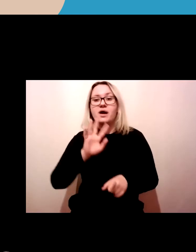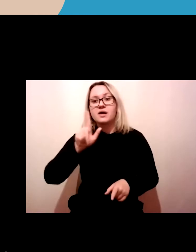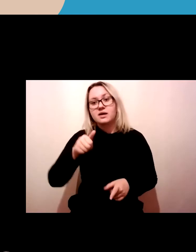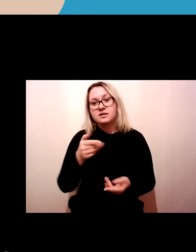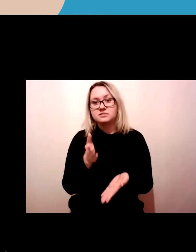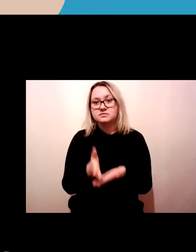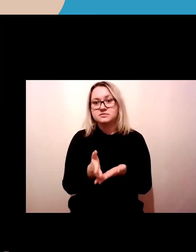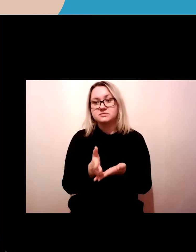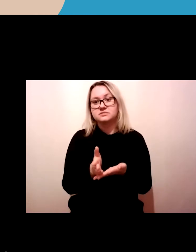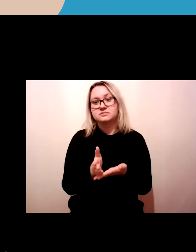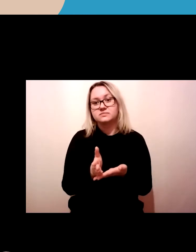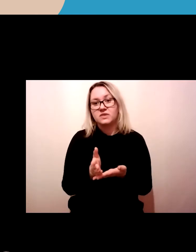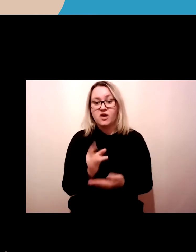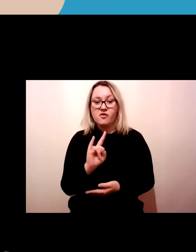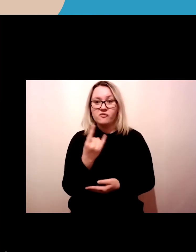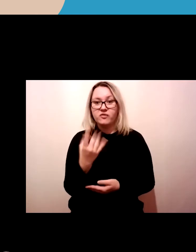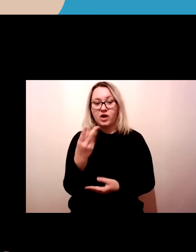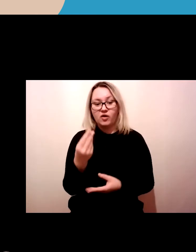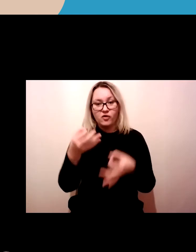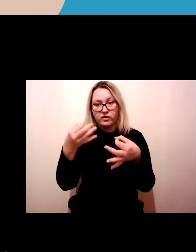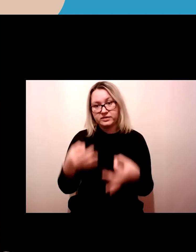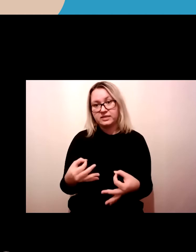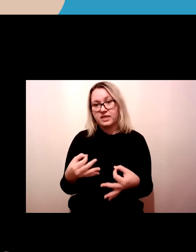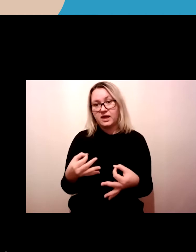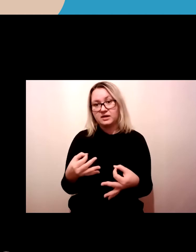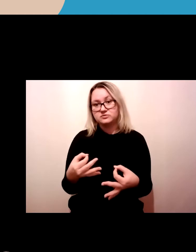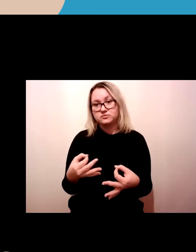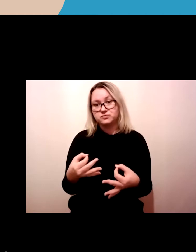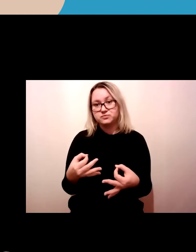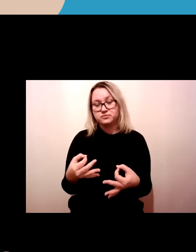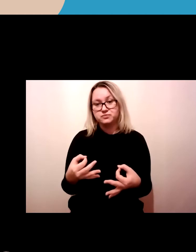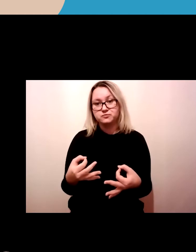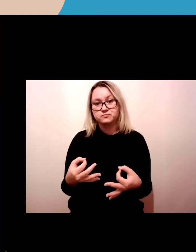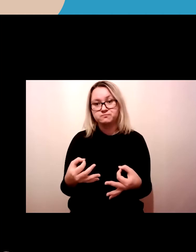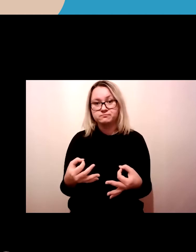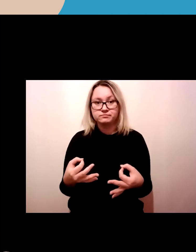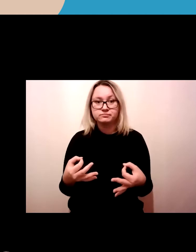that in our schools vaiko teisių we have a very strange